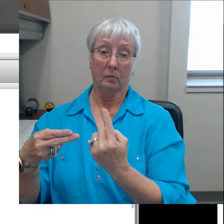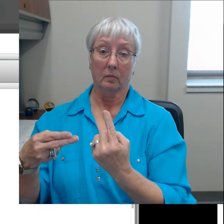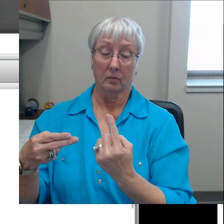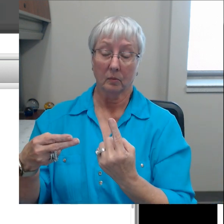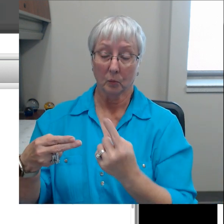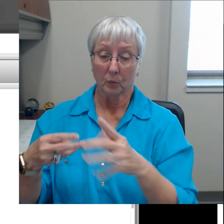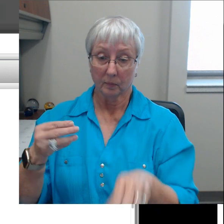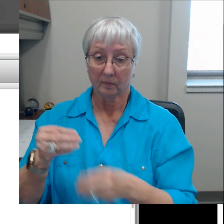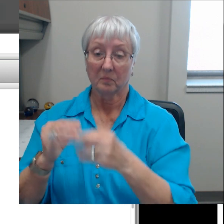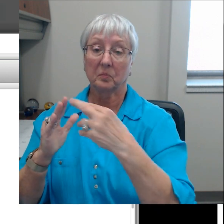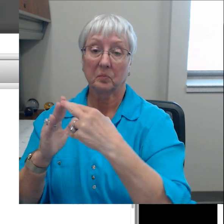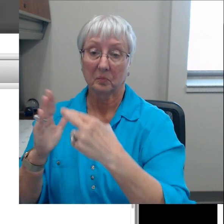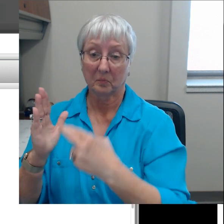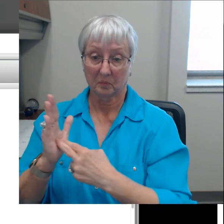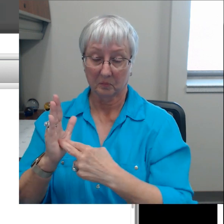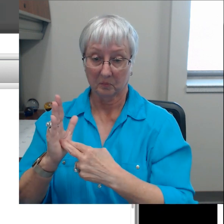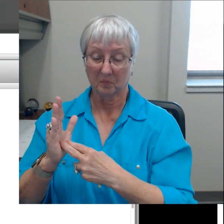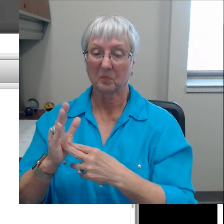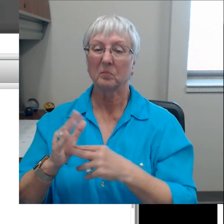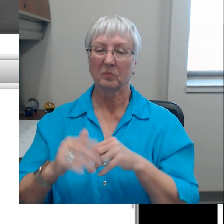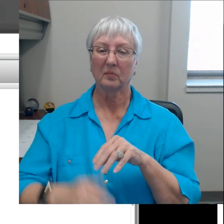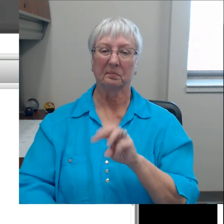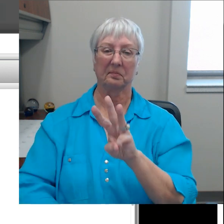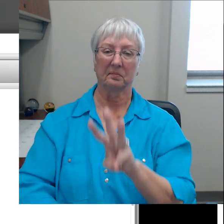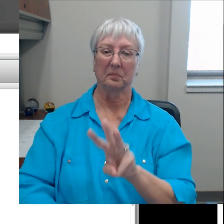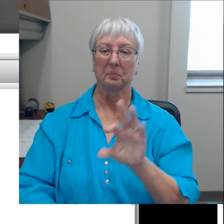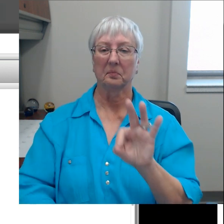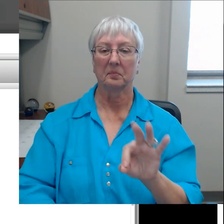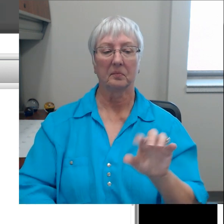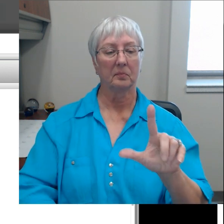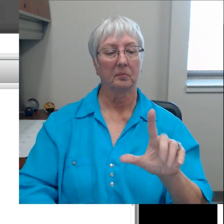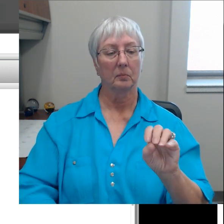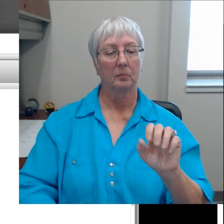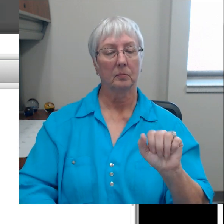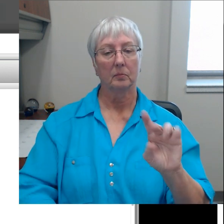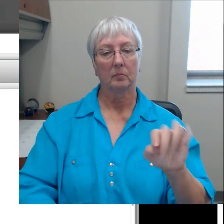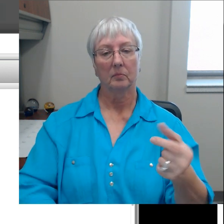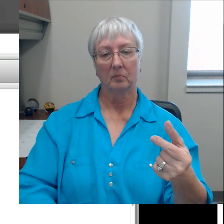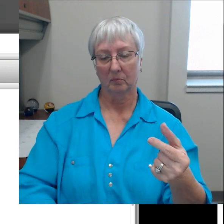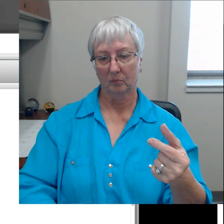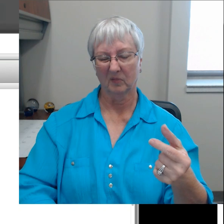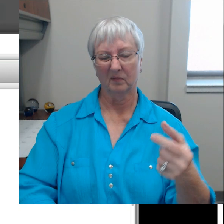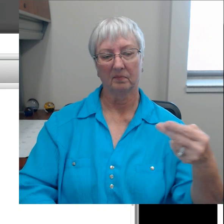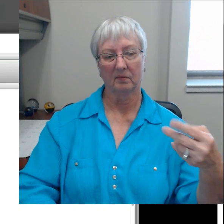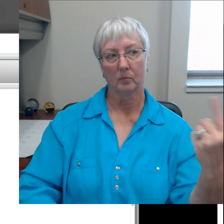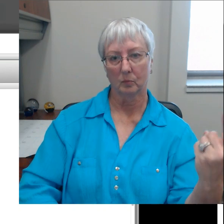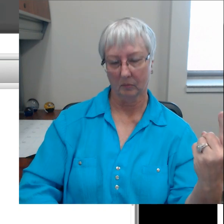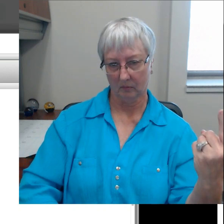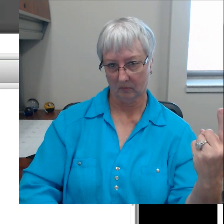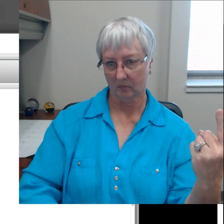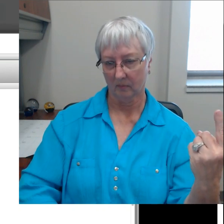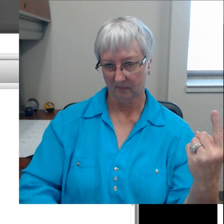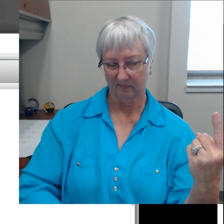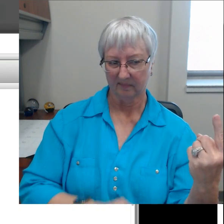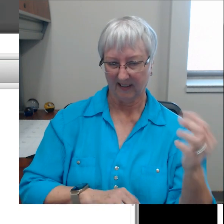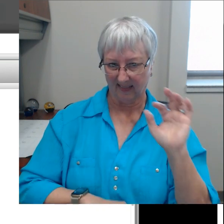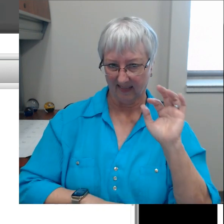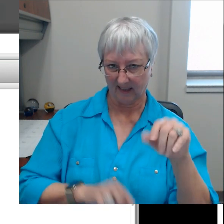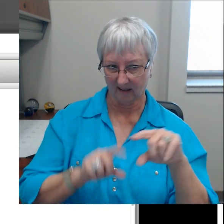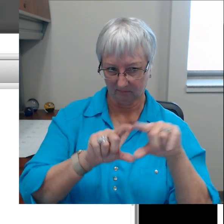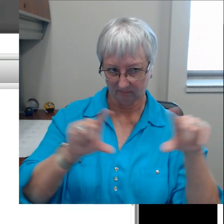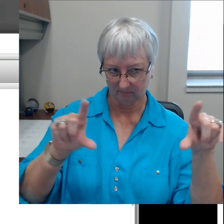the class of WF loading. So this rule will apply to any H1s within an HTML element that has a class of